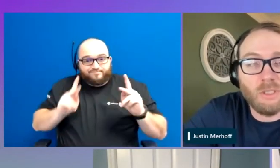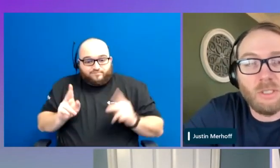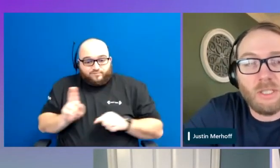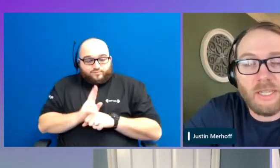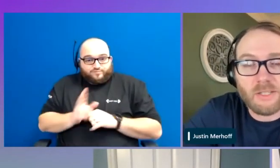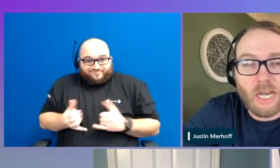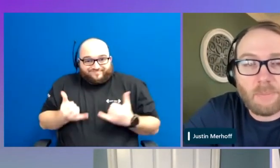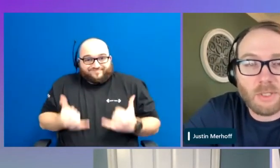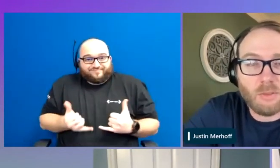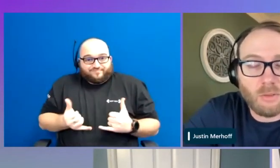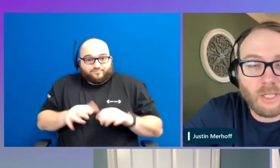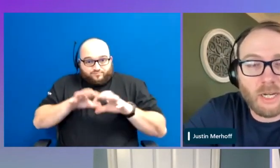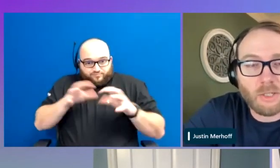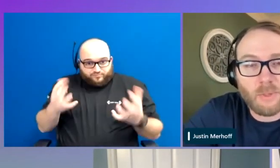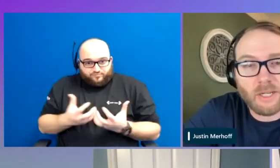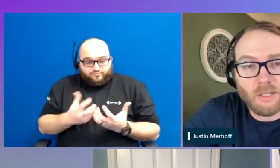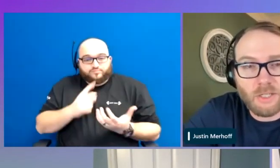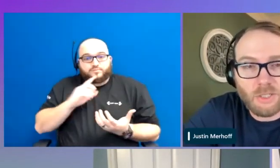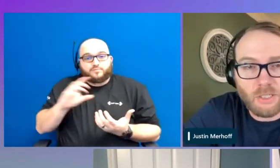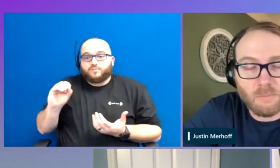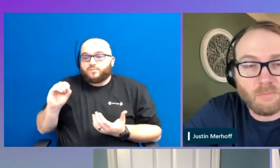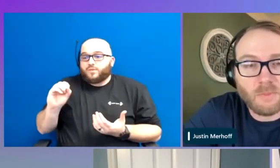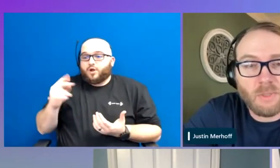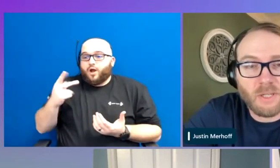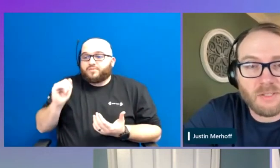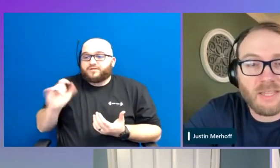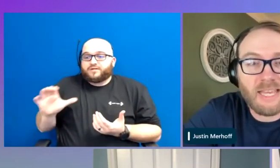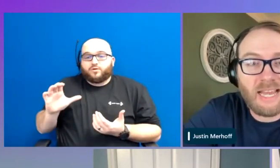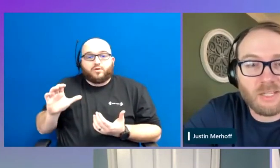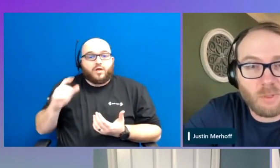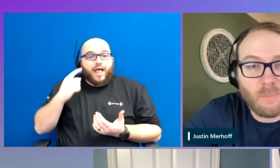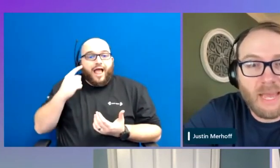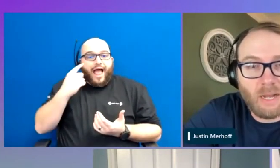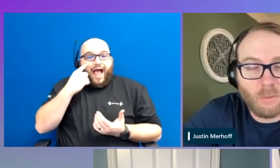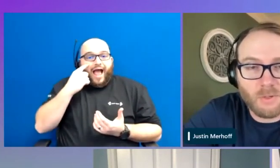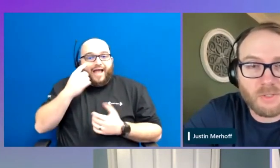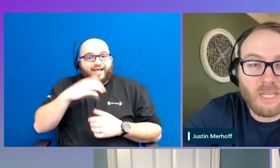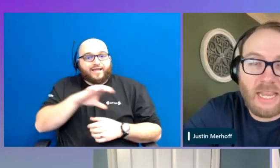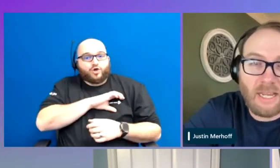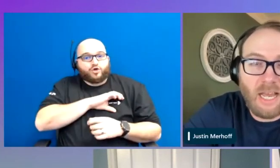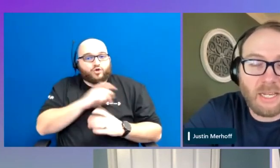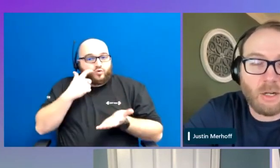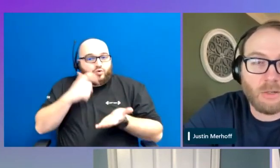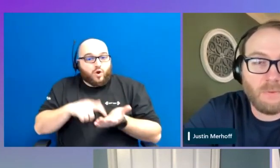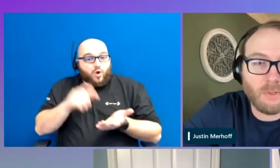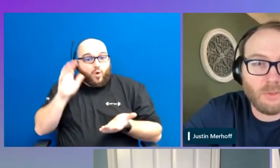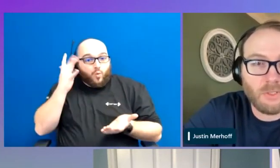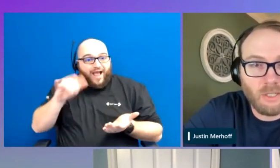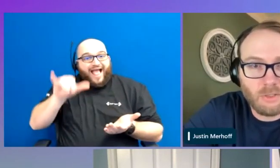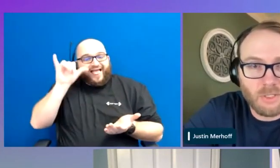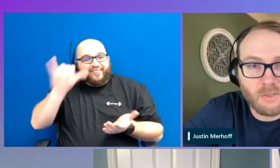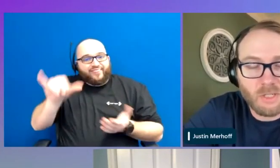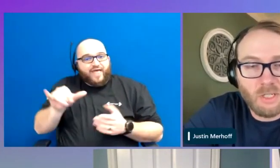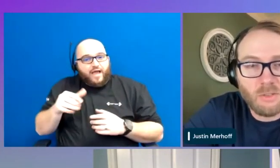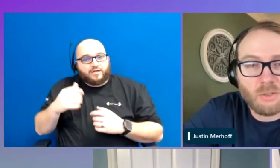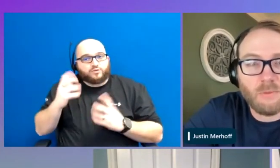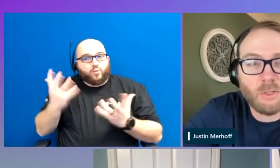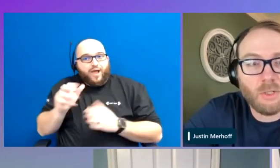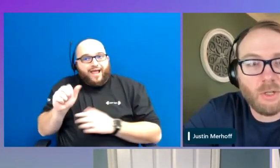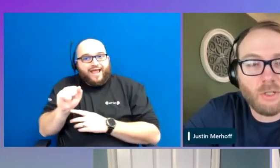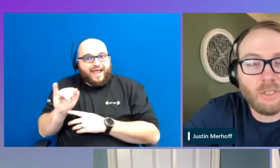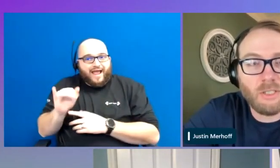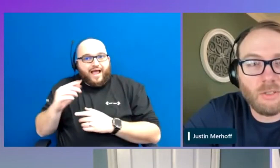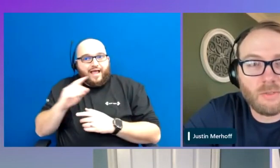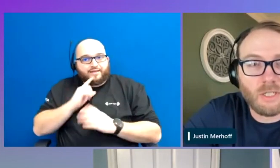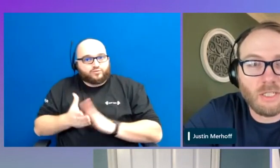world is optical character recognition, because that is what powers AI, artificial intelligence. So if